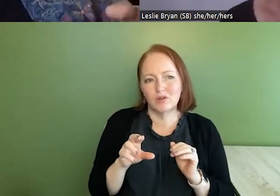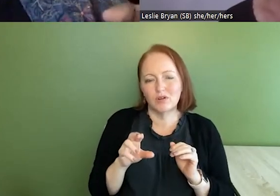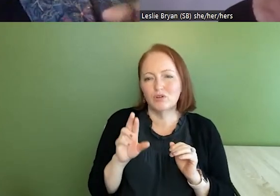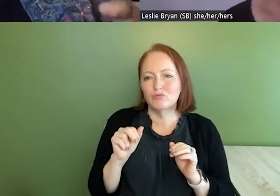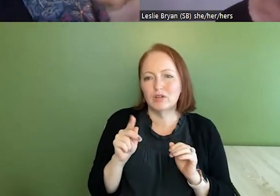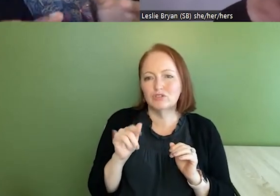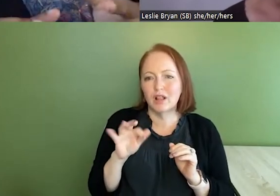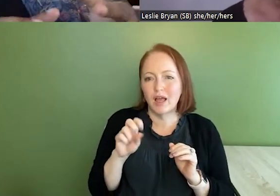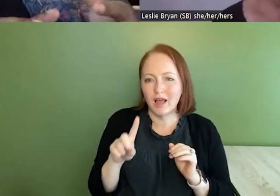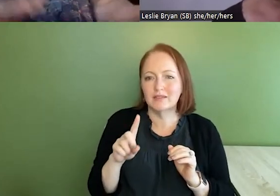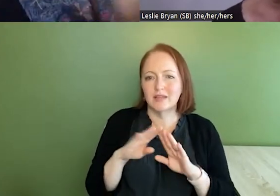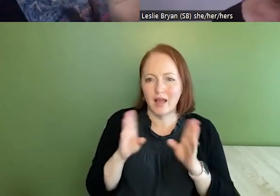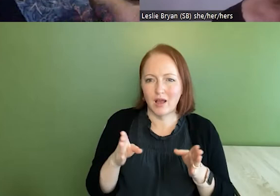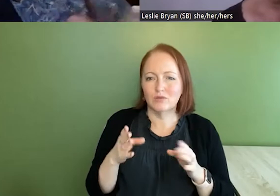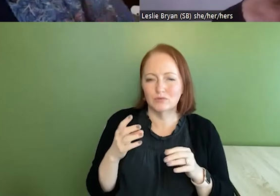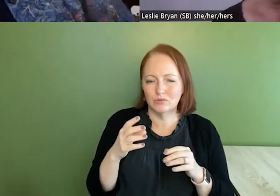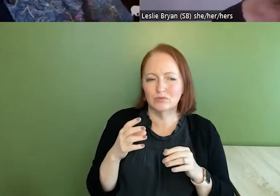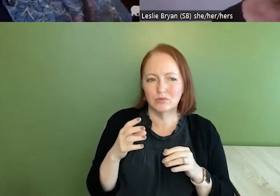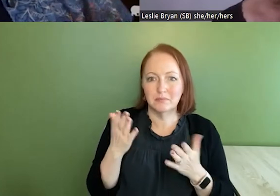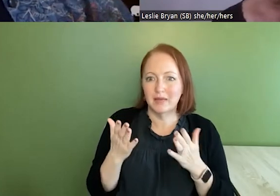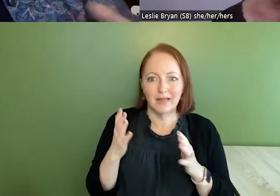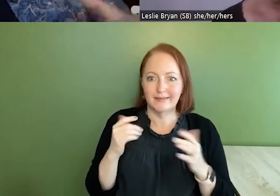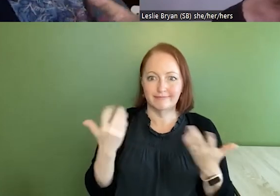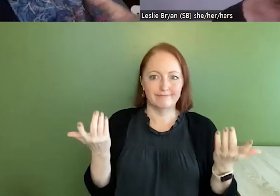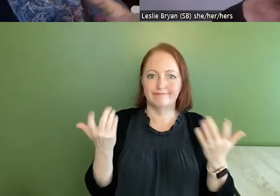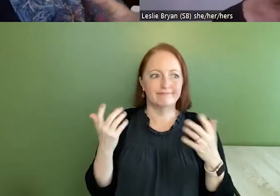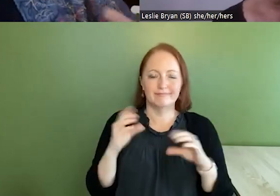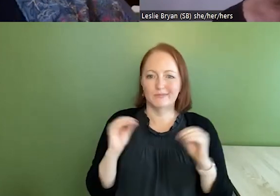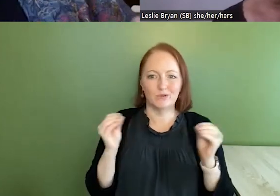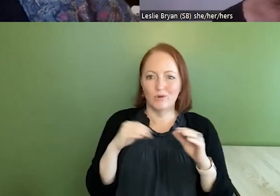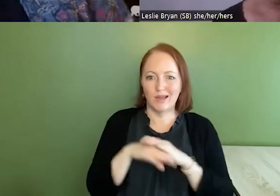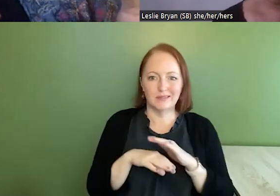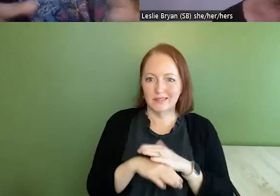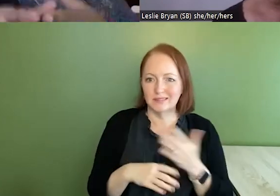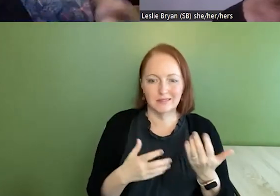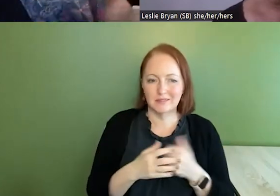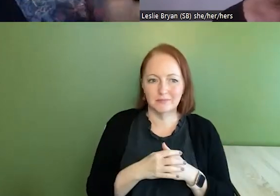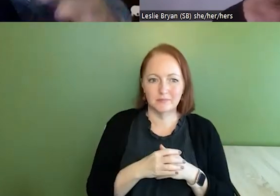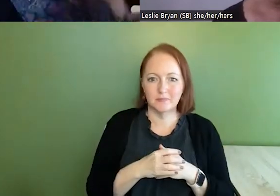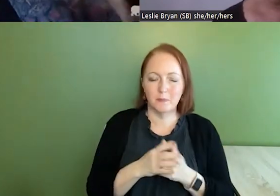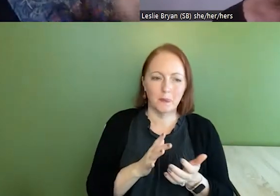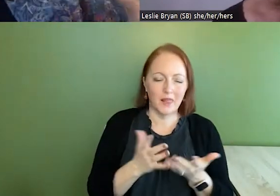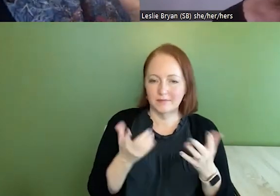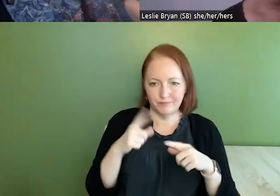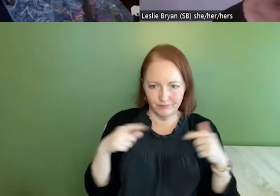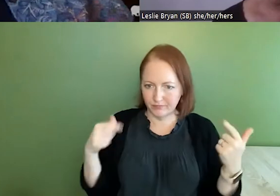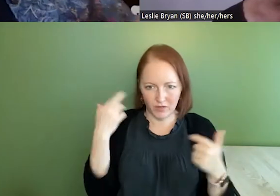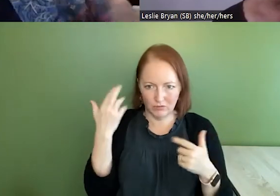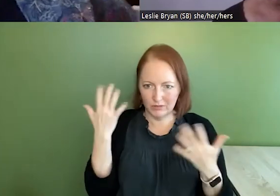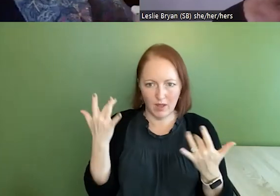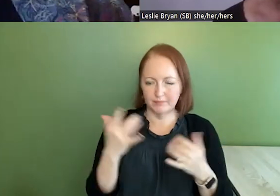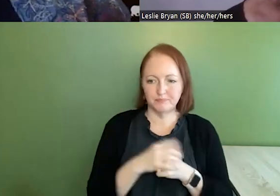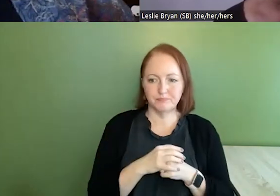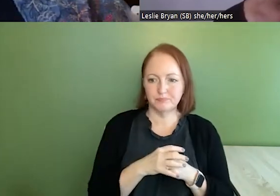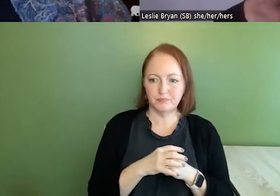racialized households, who just may not have had the same access because, you know, medical racism, like all these different factors for